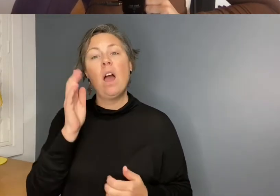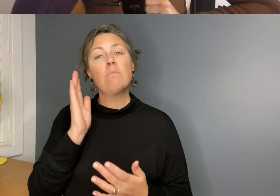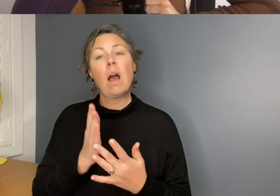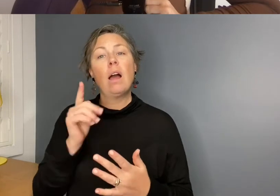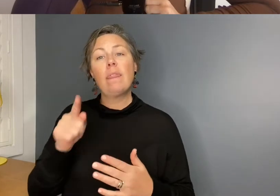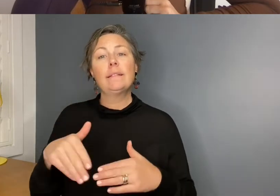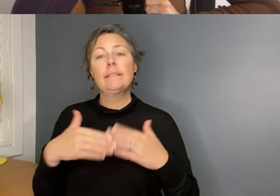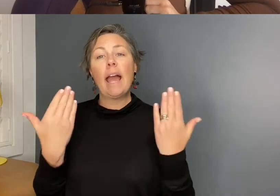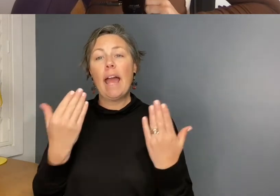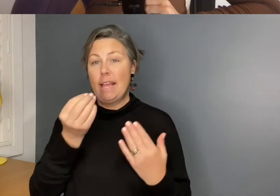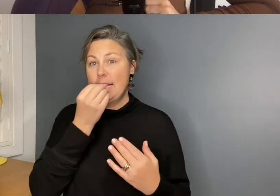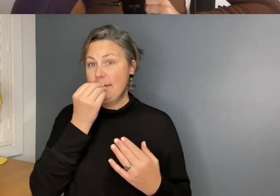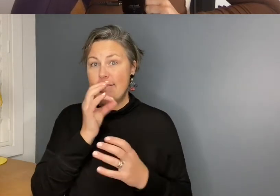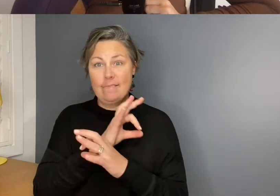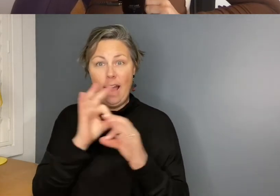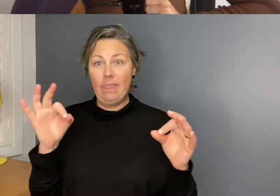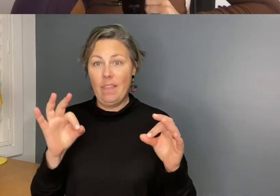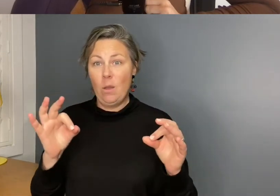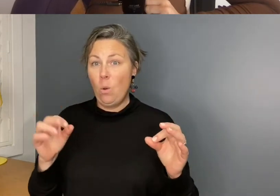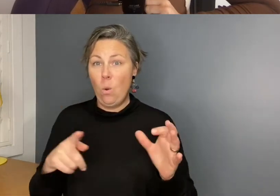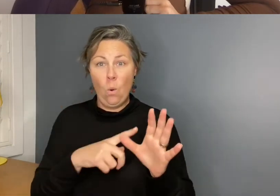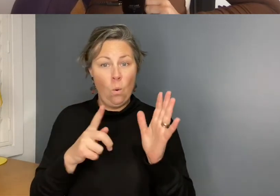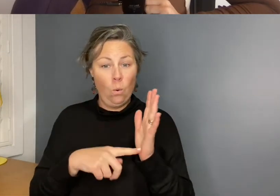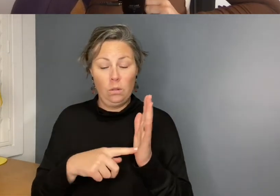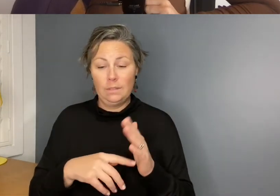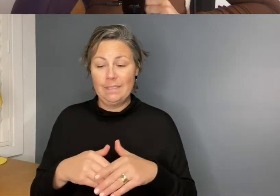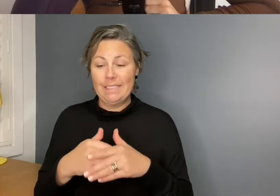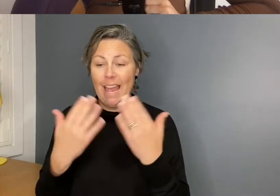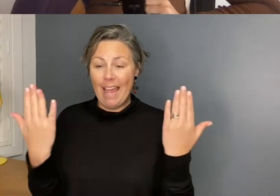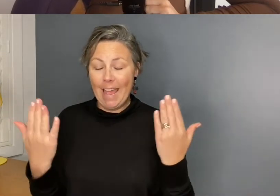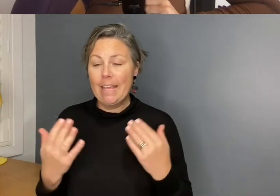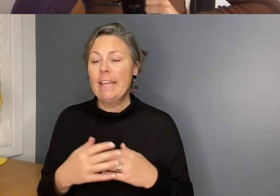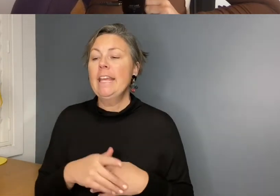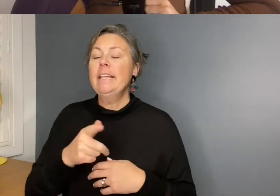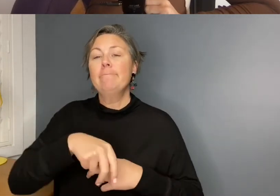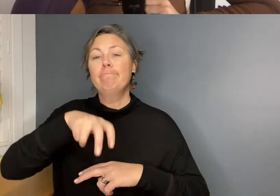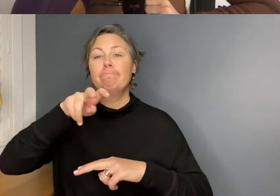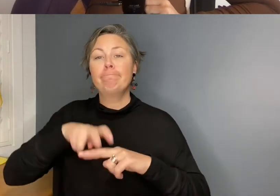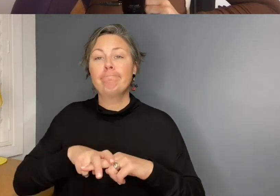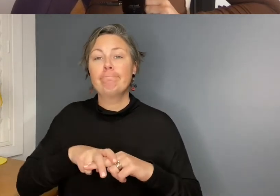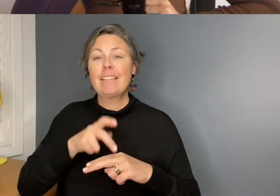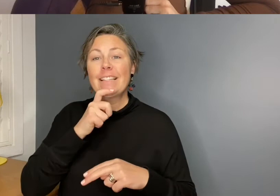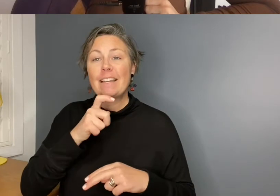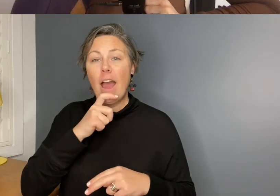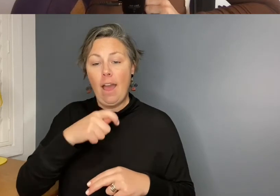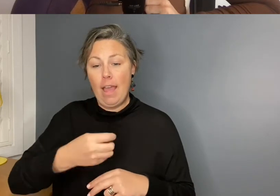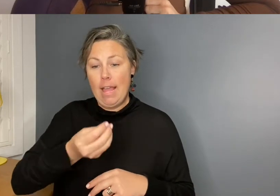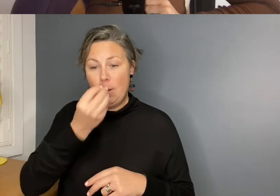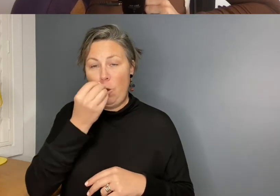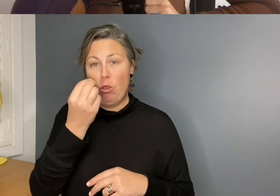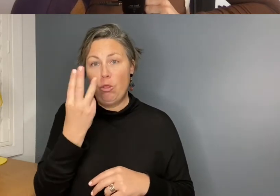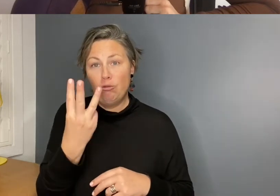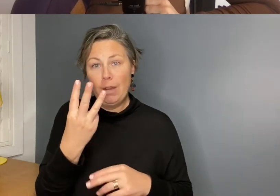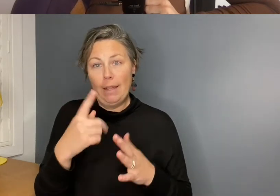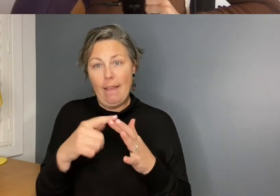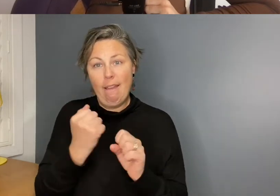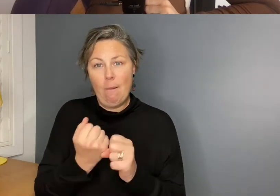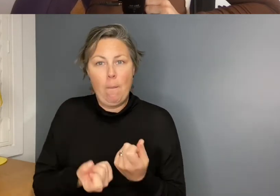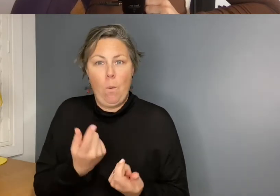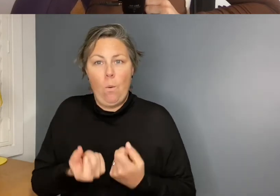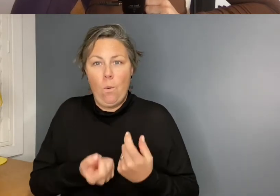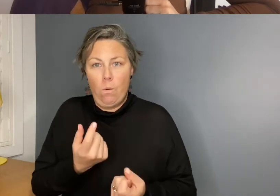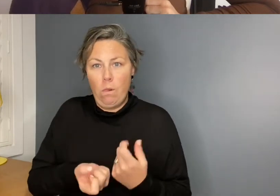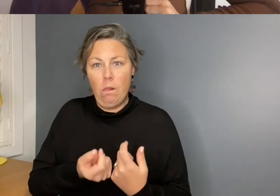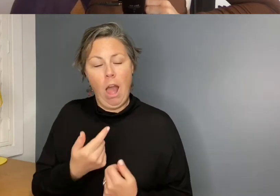all day and I was thinking, oh my goodness, tonight's going to be terrible. And he then sat down and ate 3 boiled eggs for dinner. And I remember saying to him, oh,